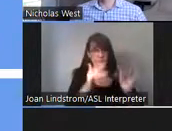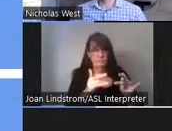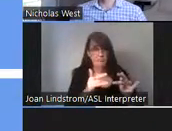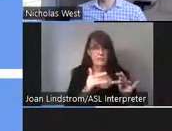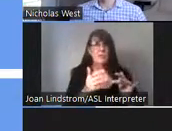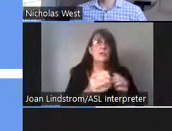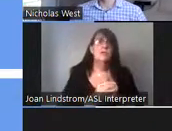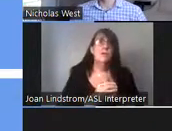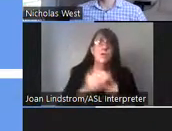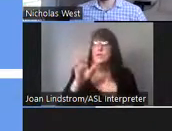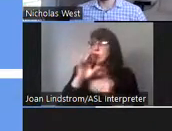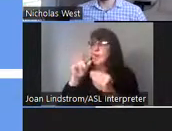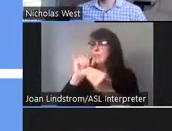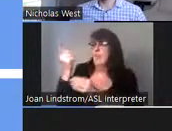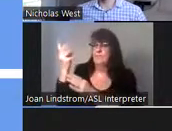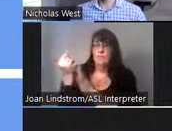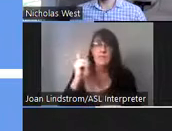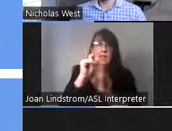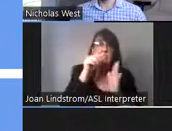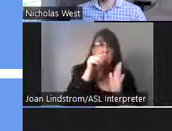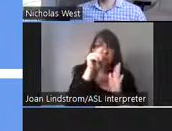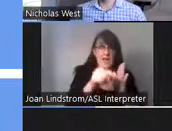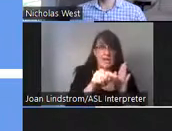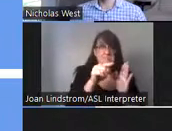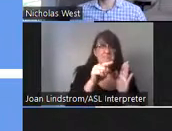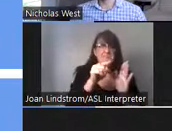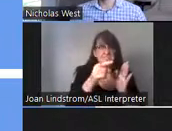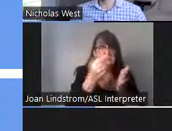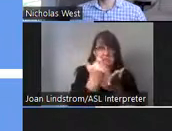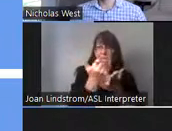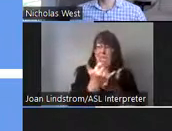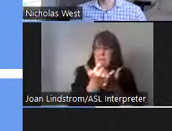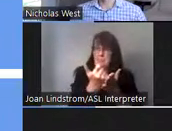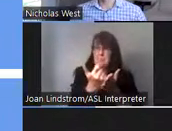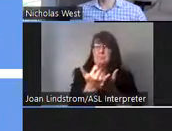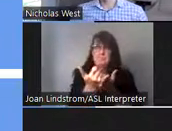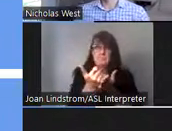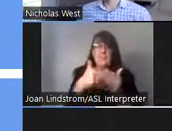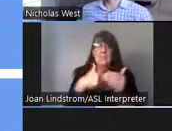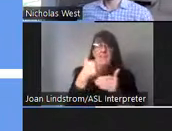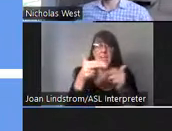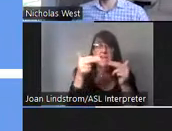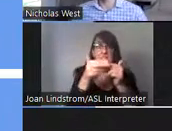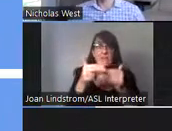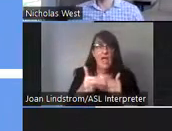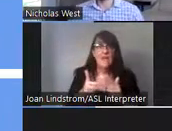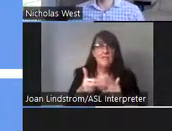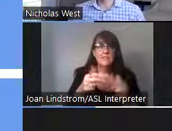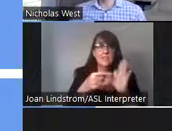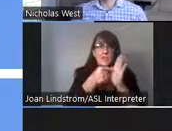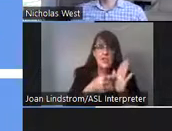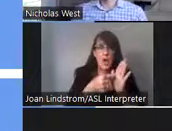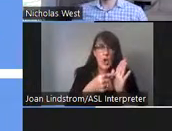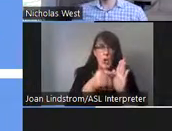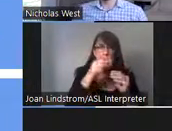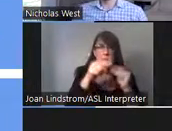minutes, but there's also policy in this space that I thought would be helpful. Next few slides show a little bit about